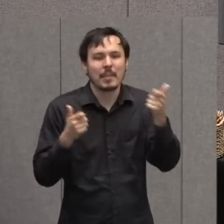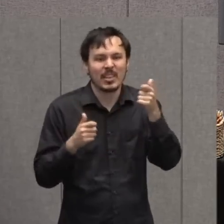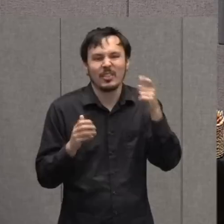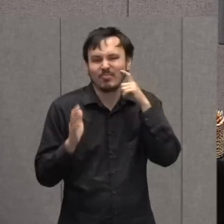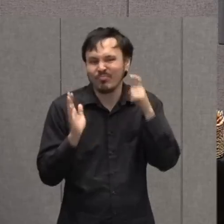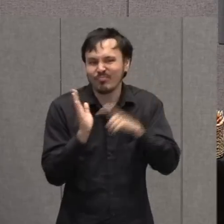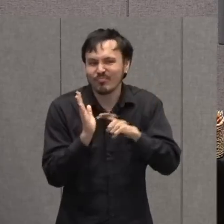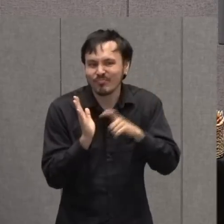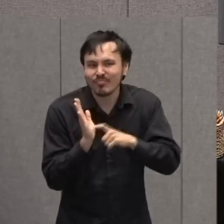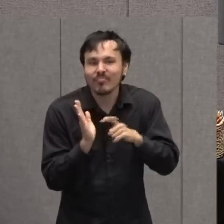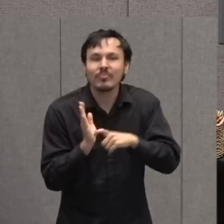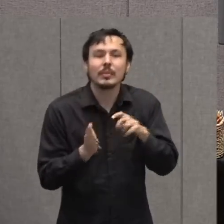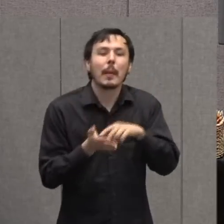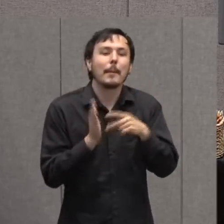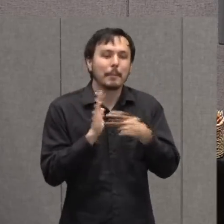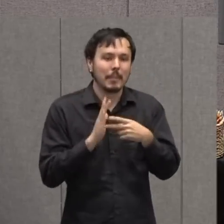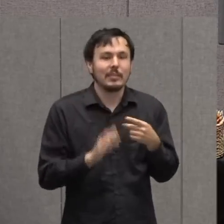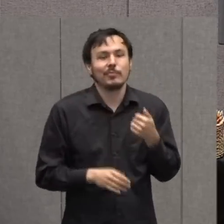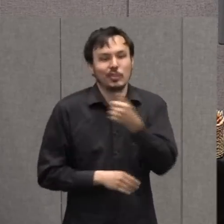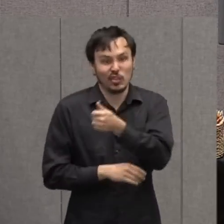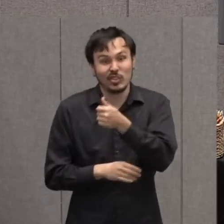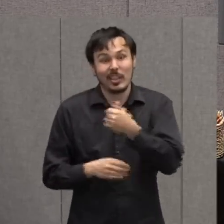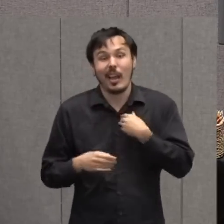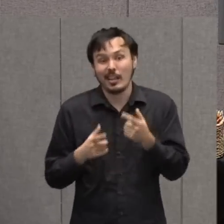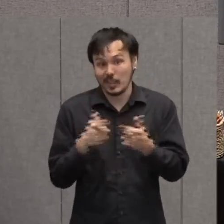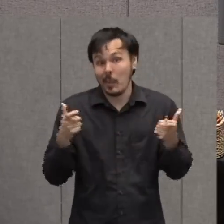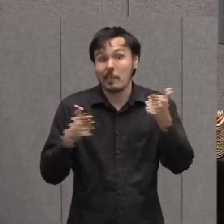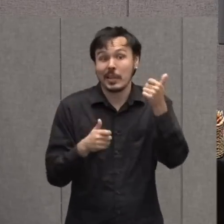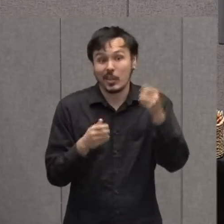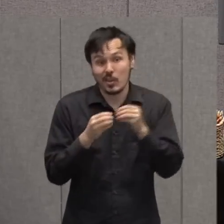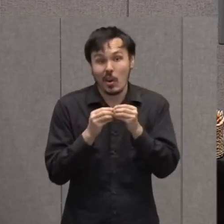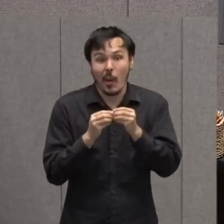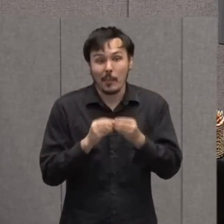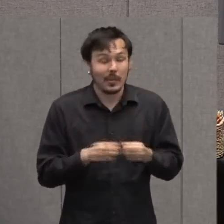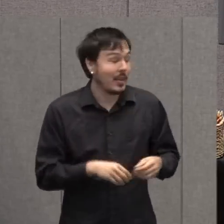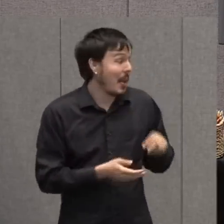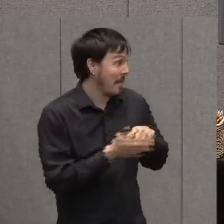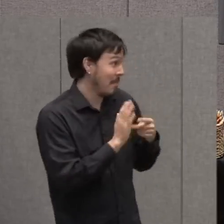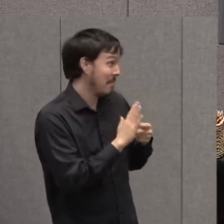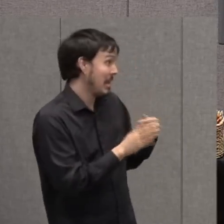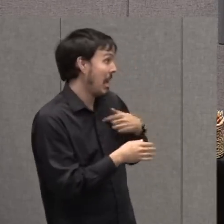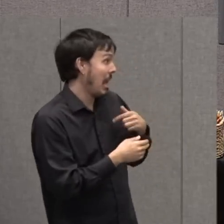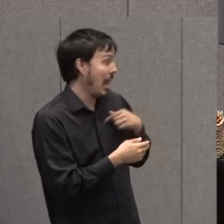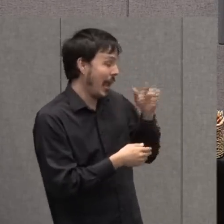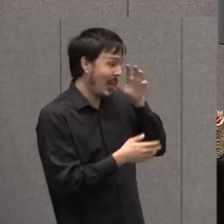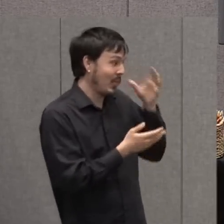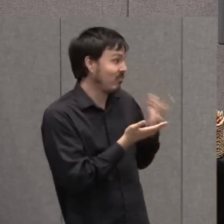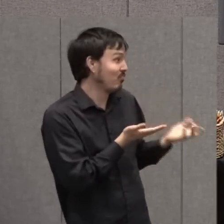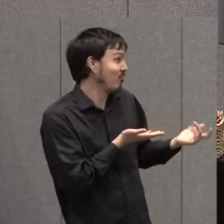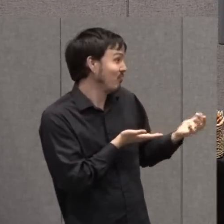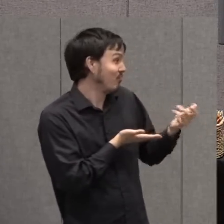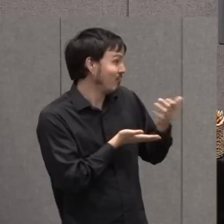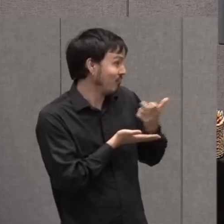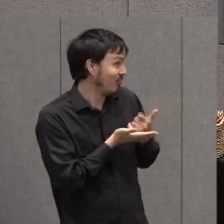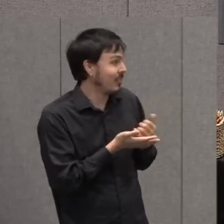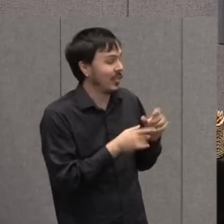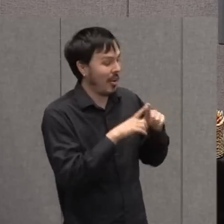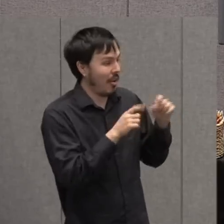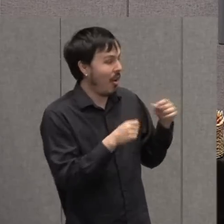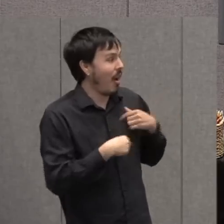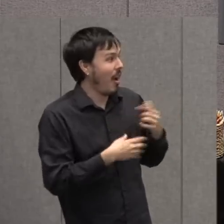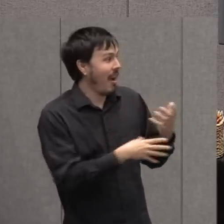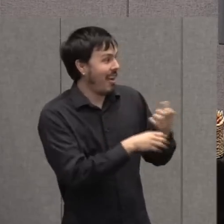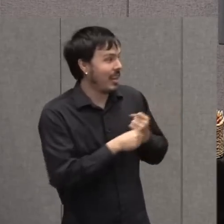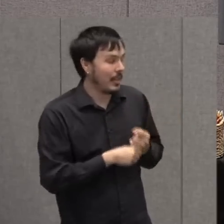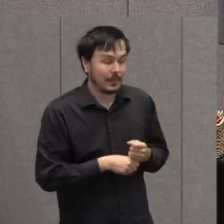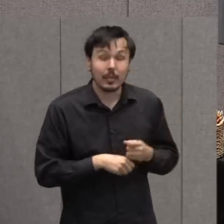you she has the bigger number. 941. So the alligator would eat mine, and Yes. I get those cards. So the